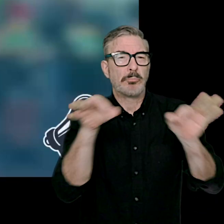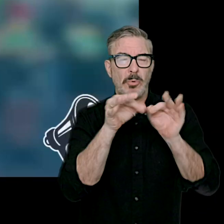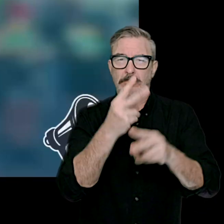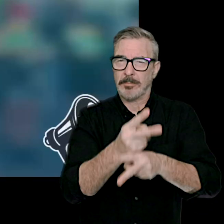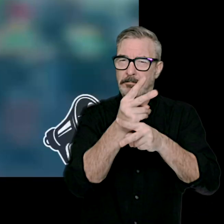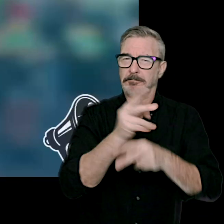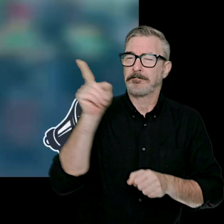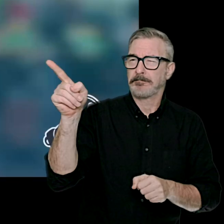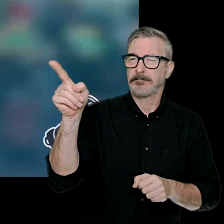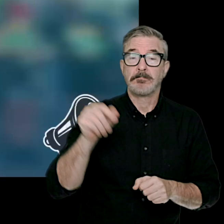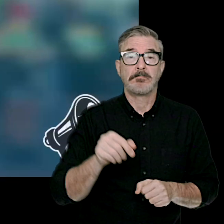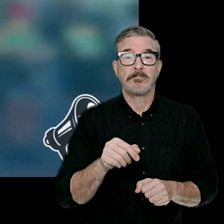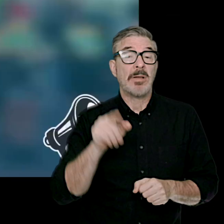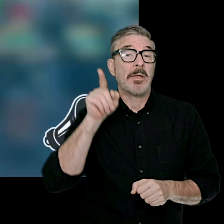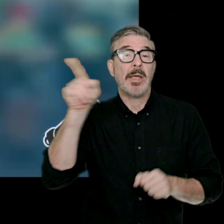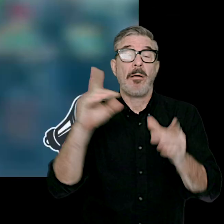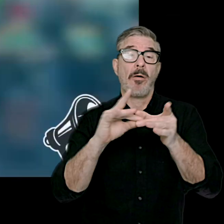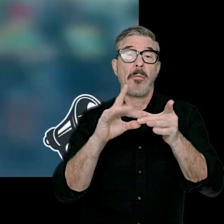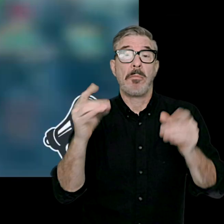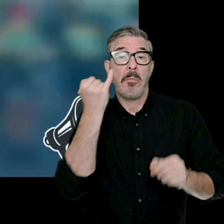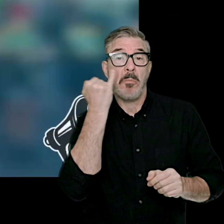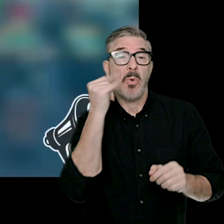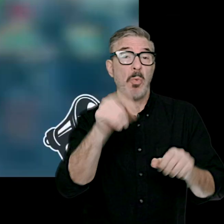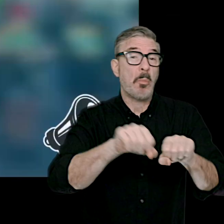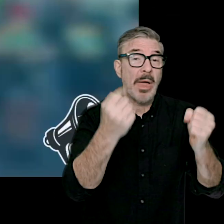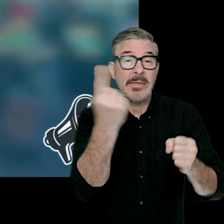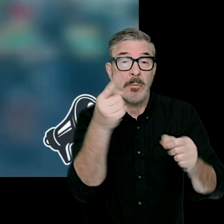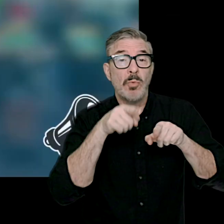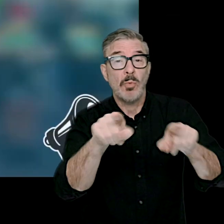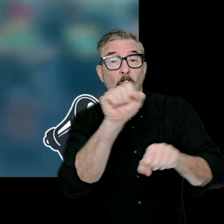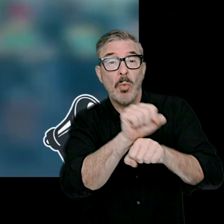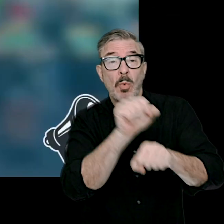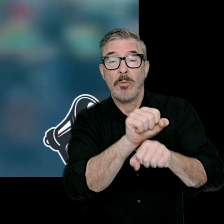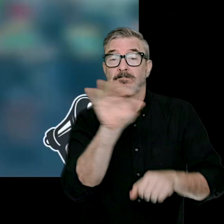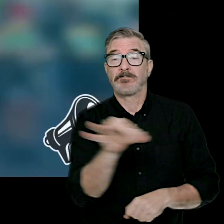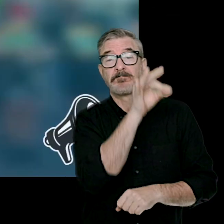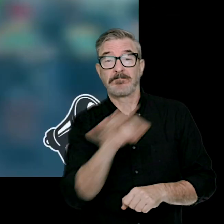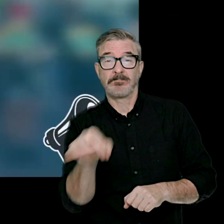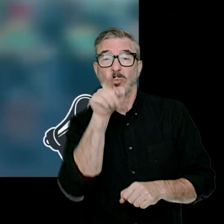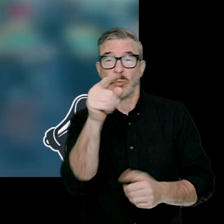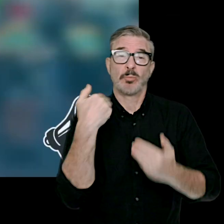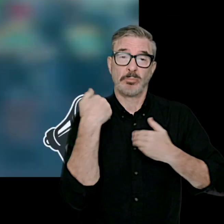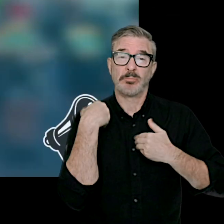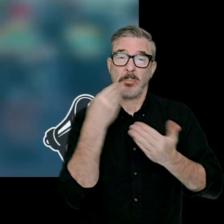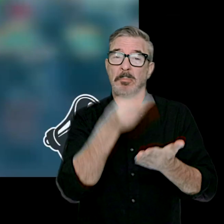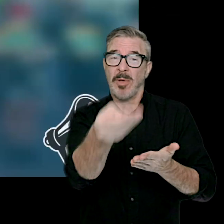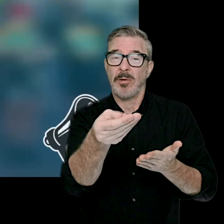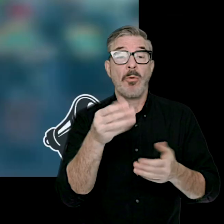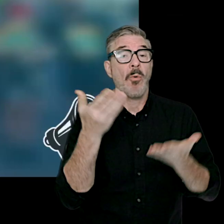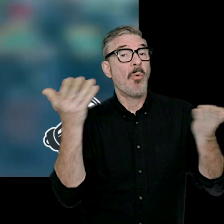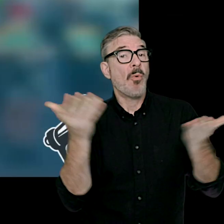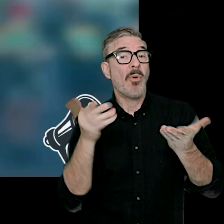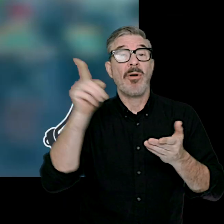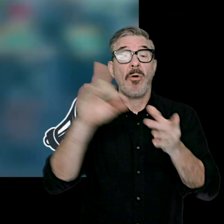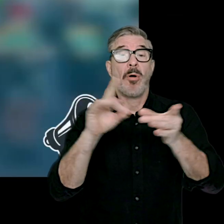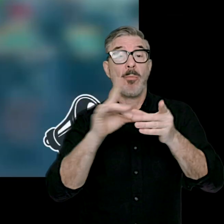For unauthorized deductions, watch out for employers who say, you break it, you buy it. They say,